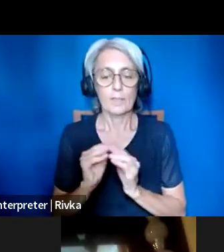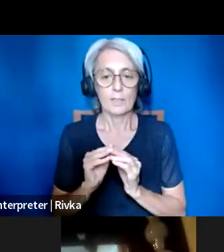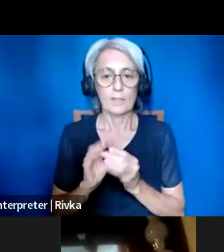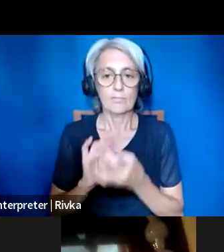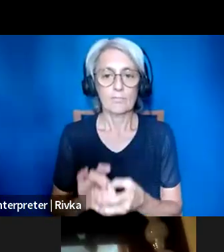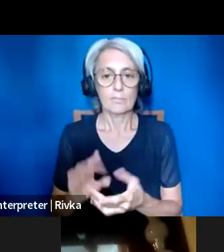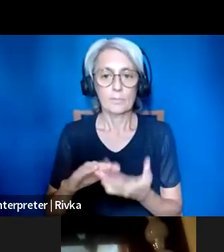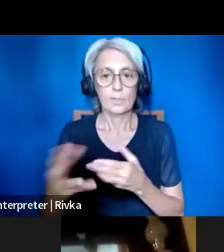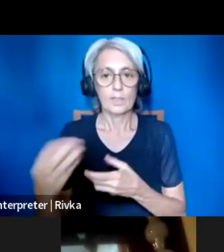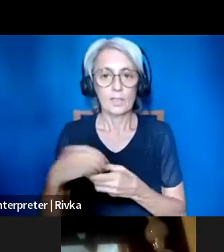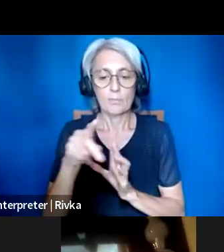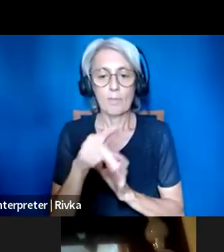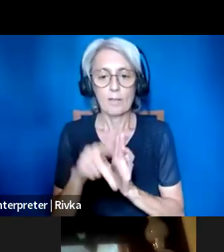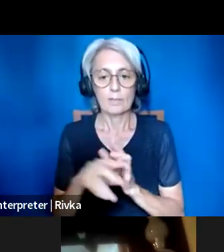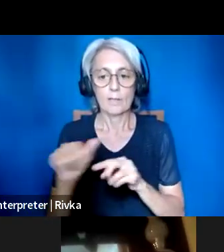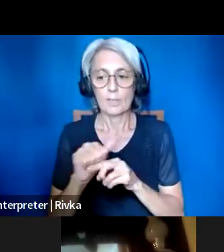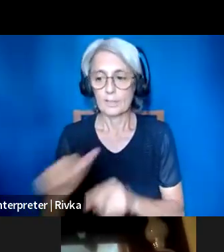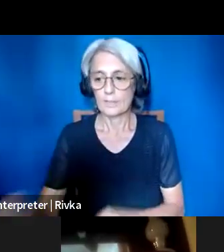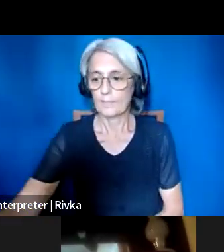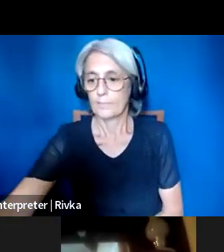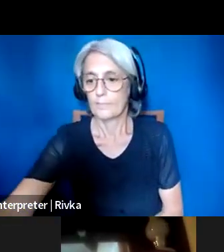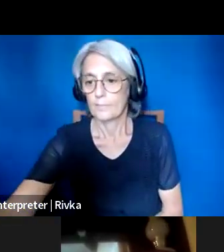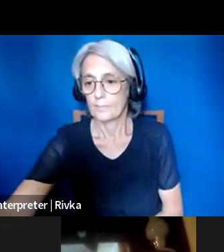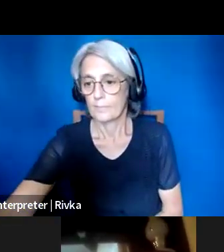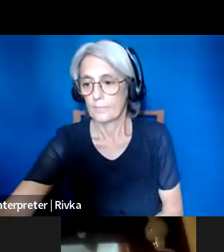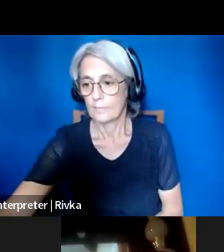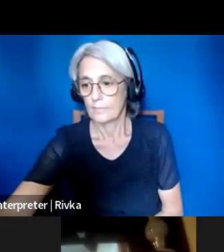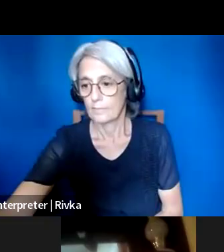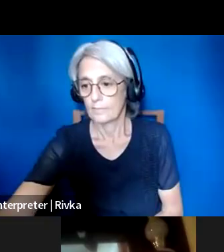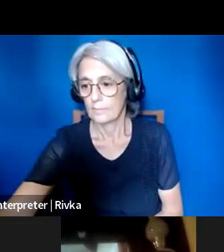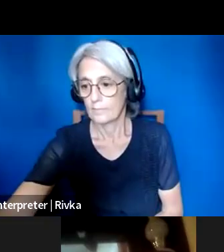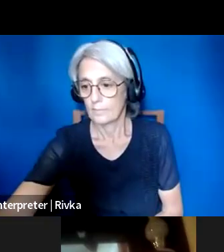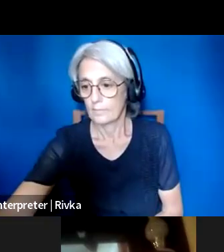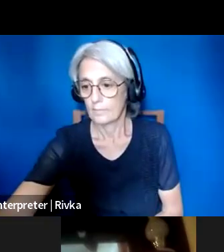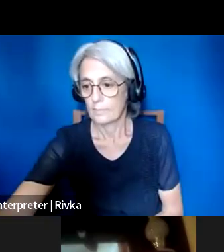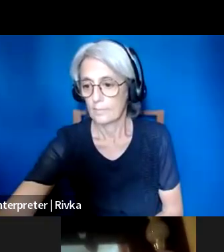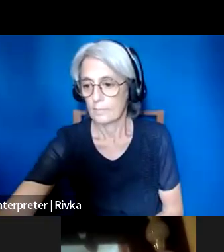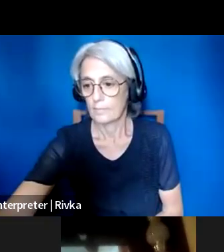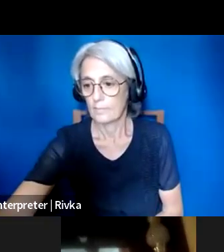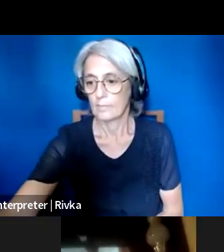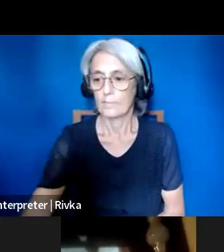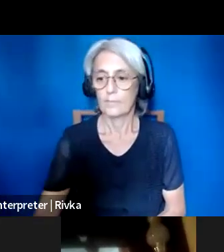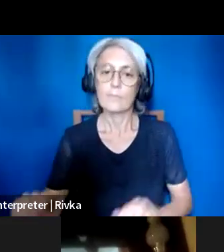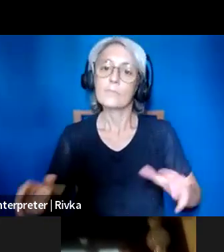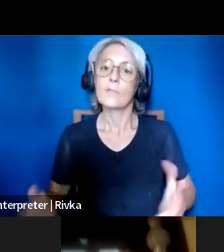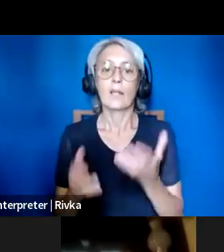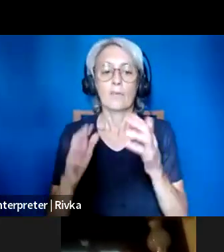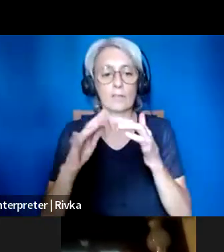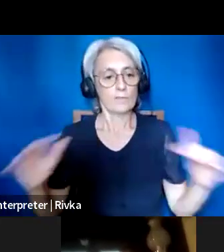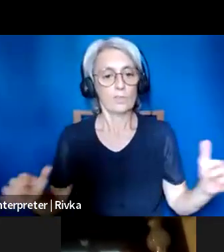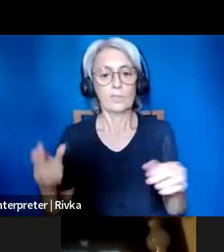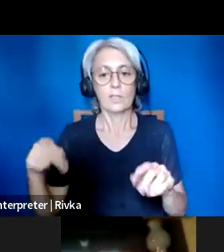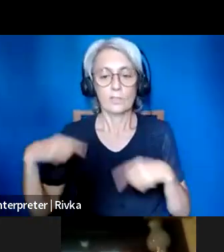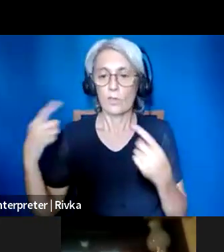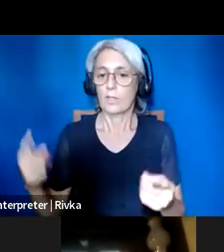engagement policies and practices. This subcommittee's focus will be on elevating diverse and historically marginalized voices and will